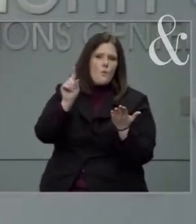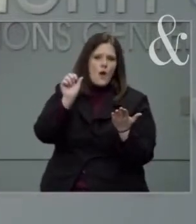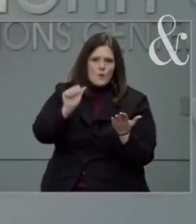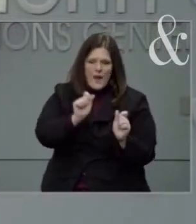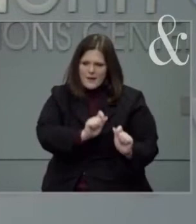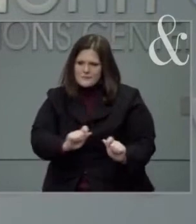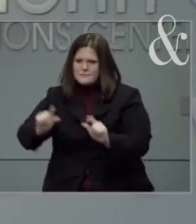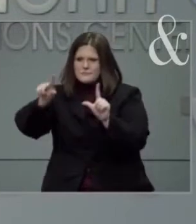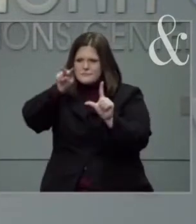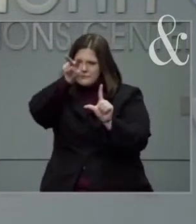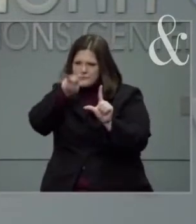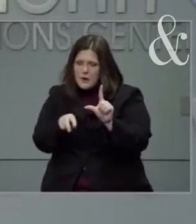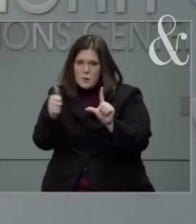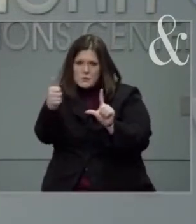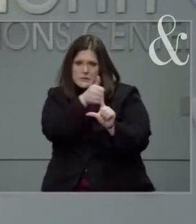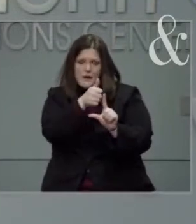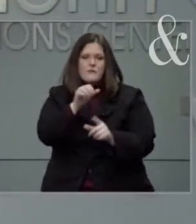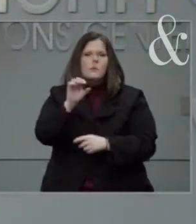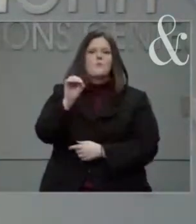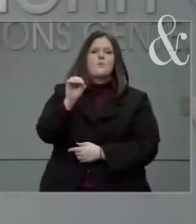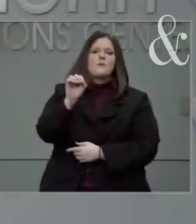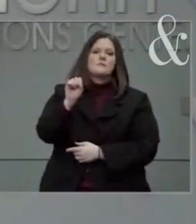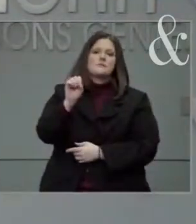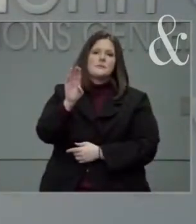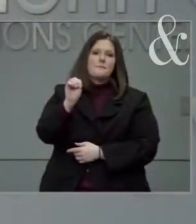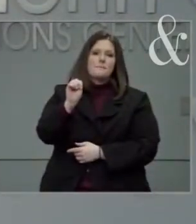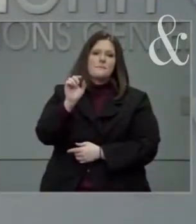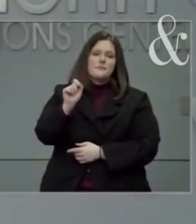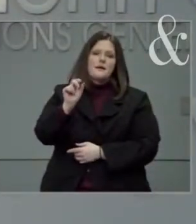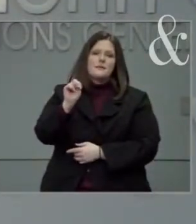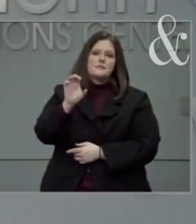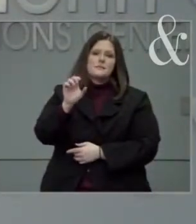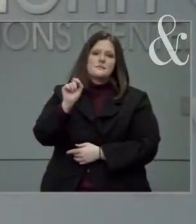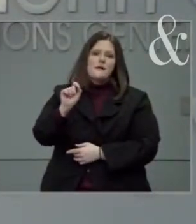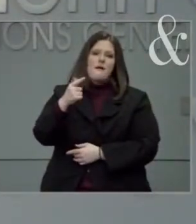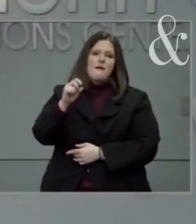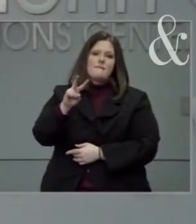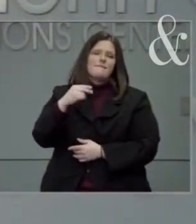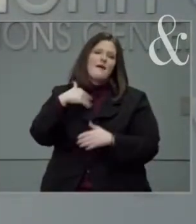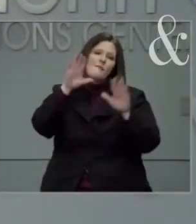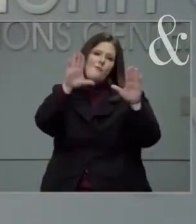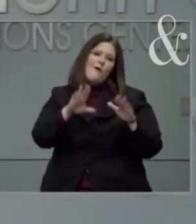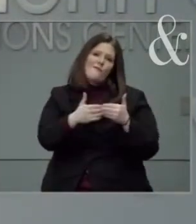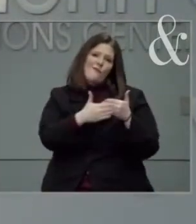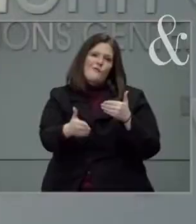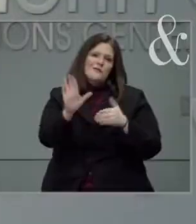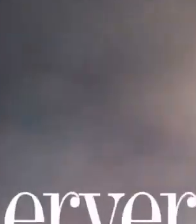our OSBM website. Hope everybody has a great rest of the day. Thank you.